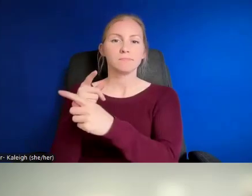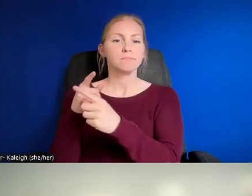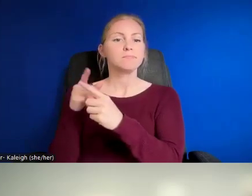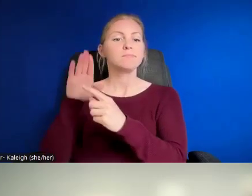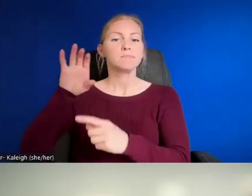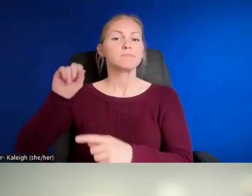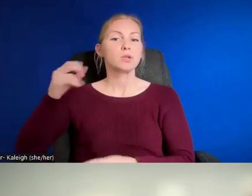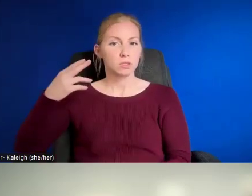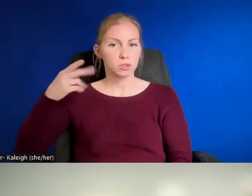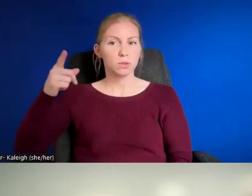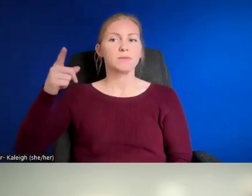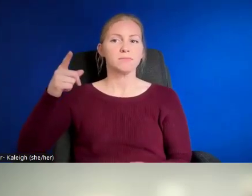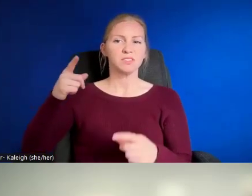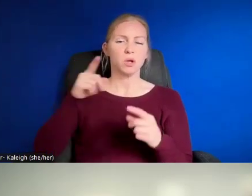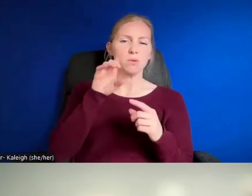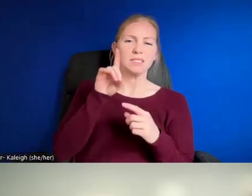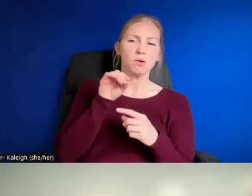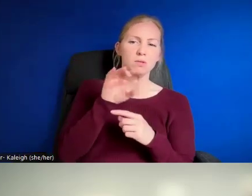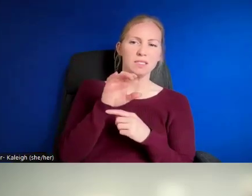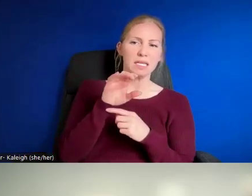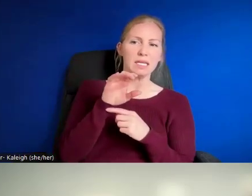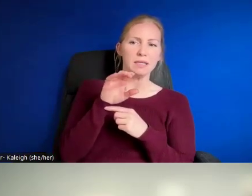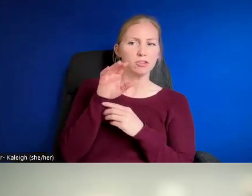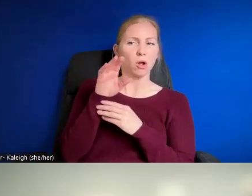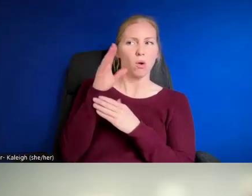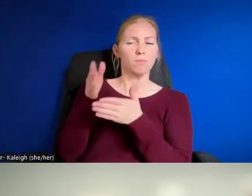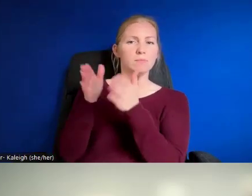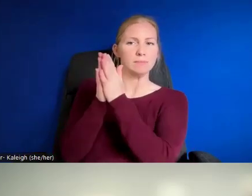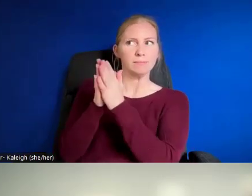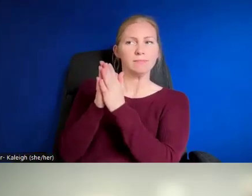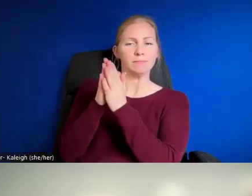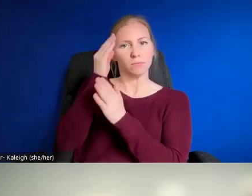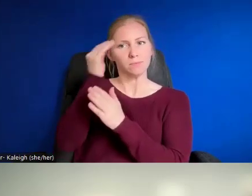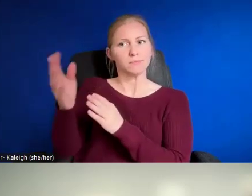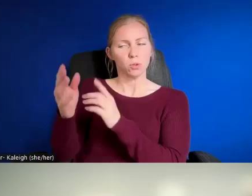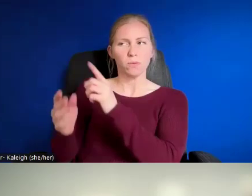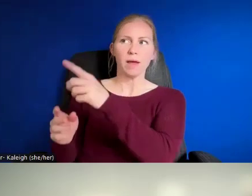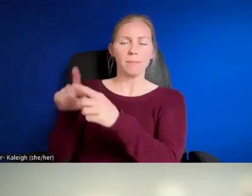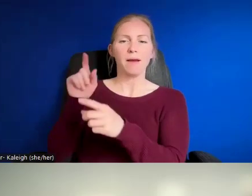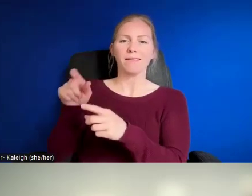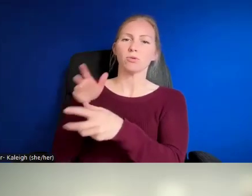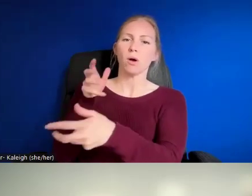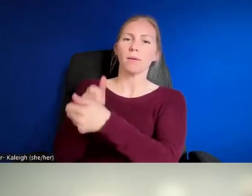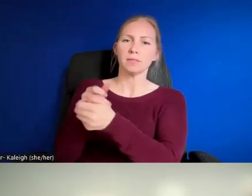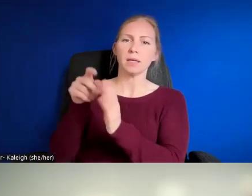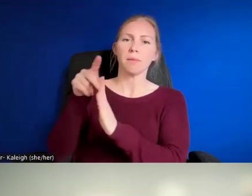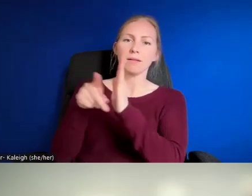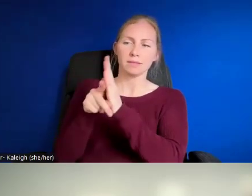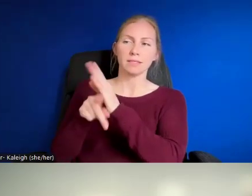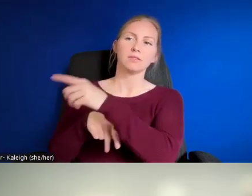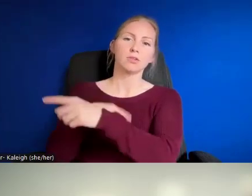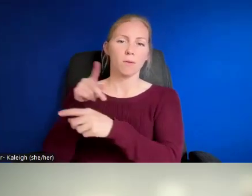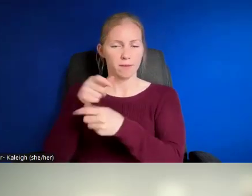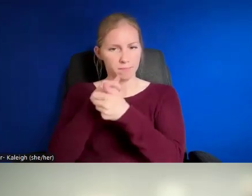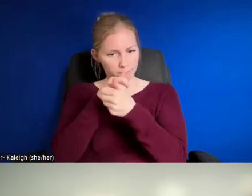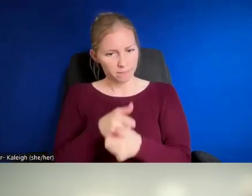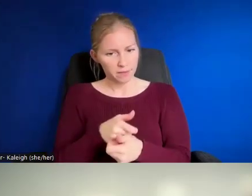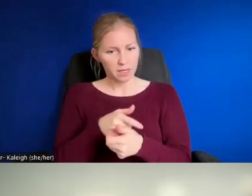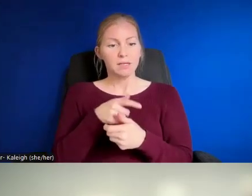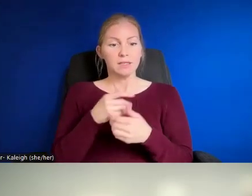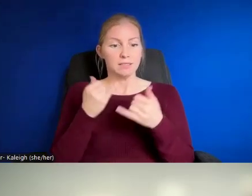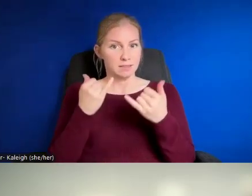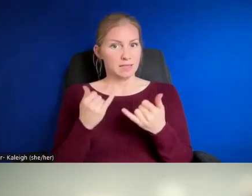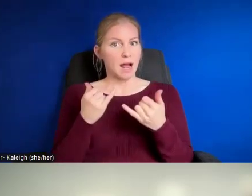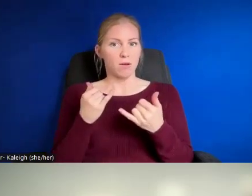at the direction of the Department of Correction, updated its policies such that they are now largely compliant